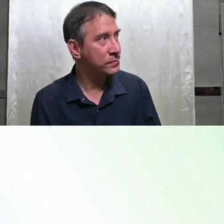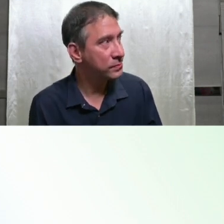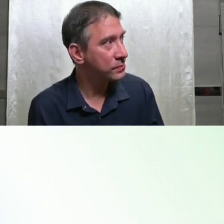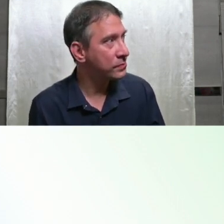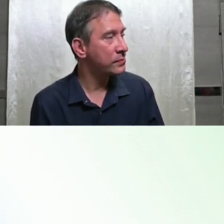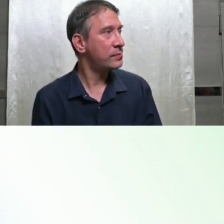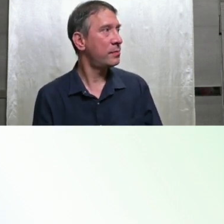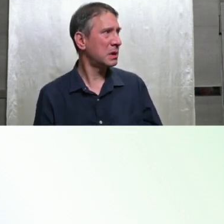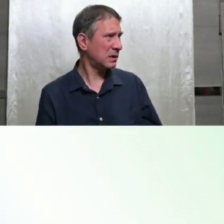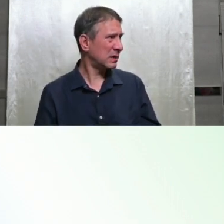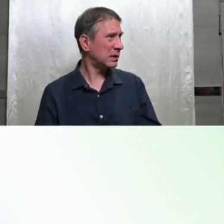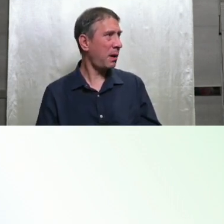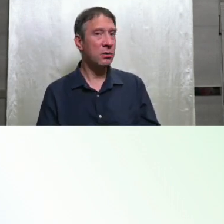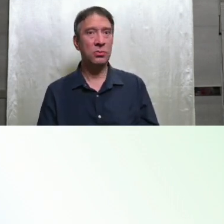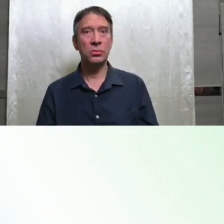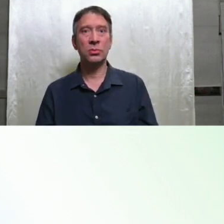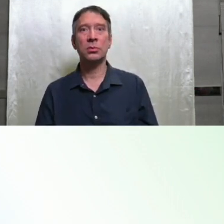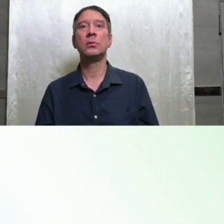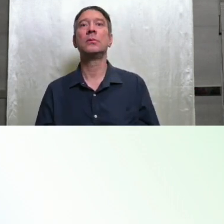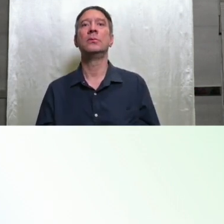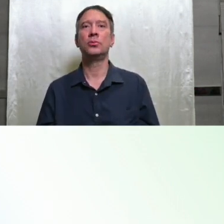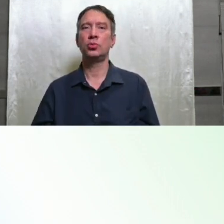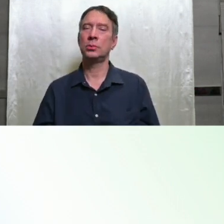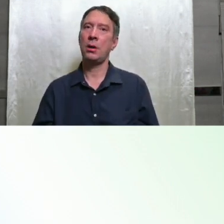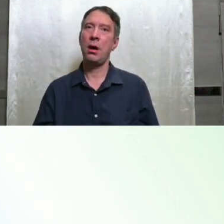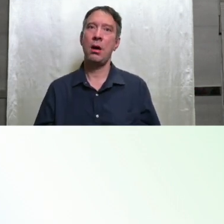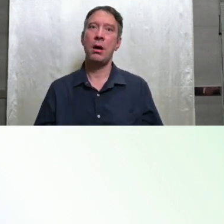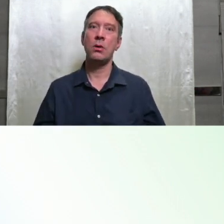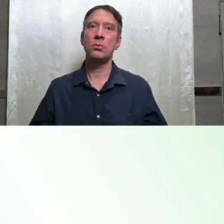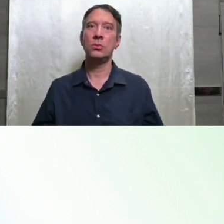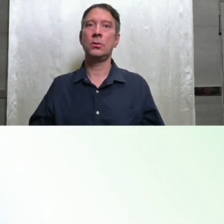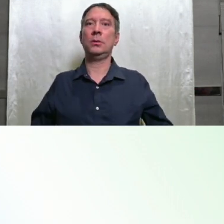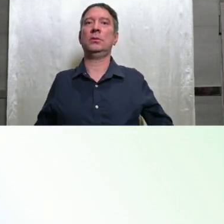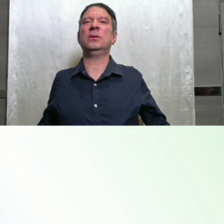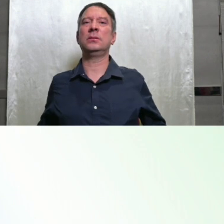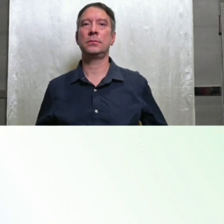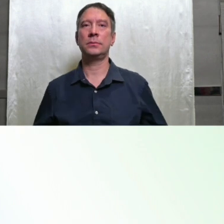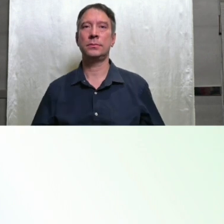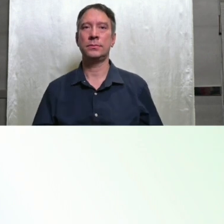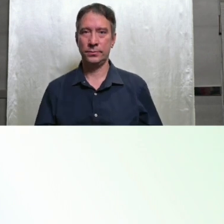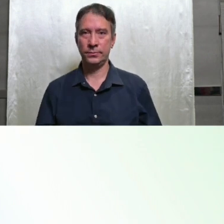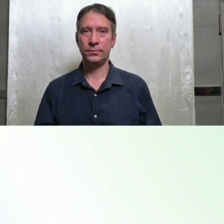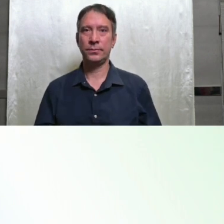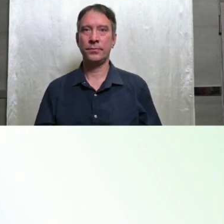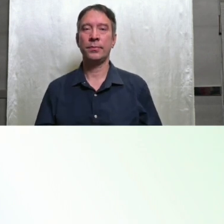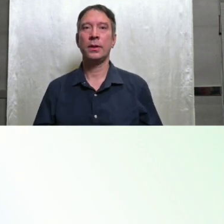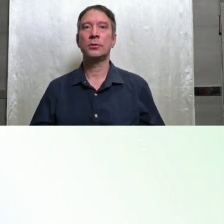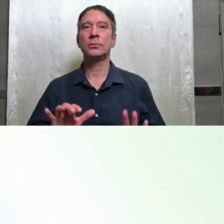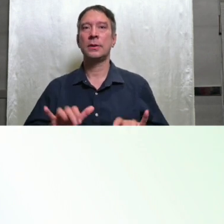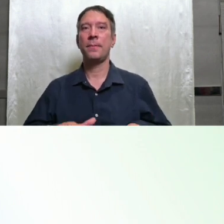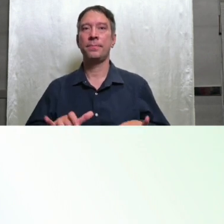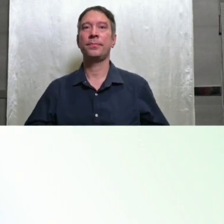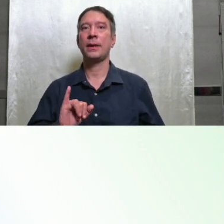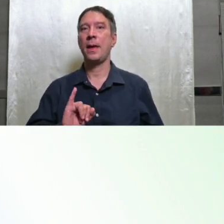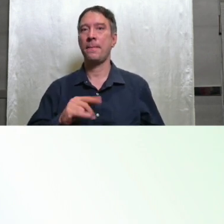our student is writing a Python program for his assignment. It is 5 minutes before the submission deadline, and he has written a